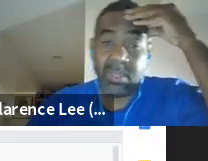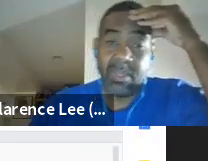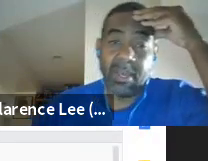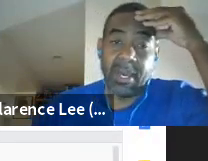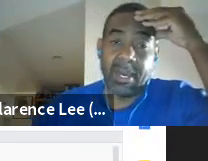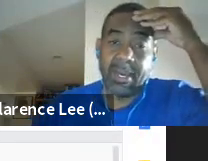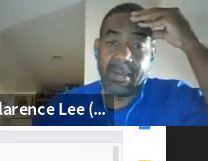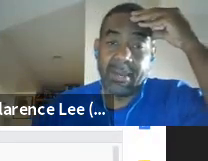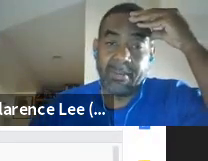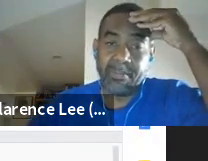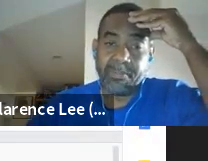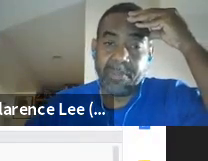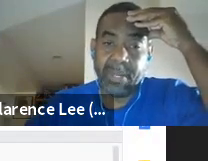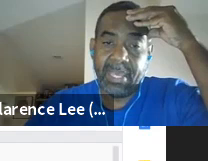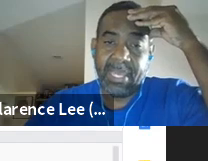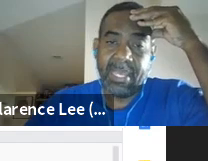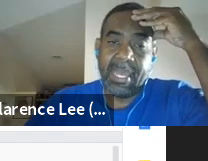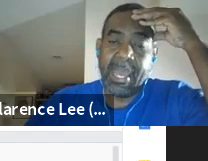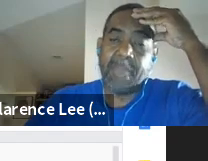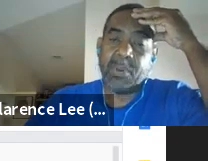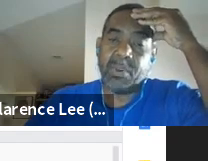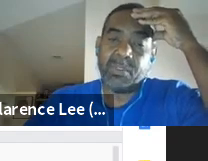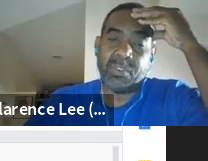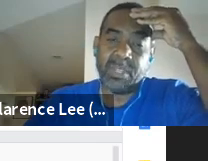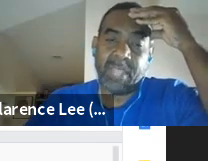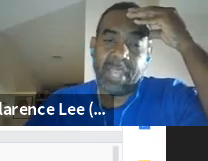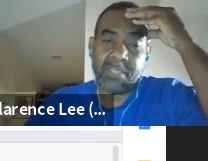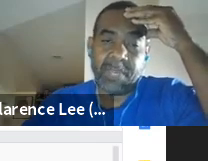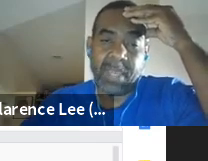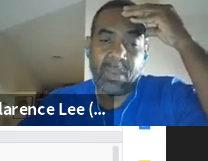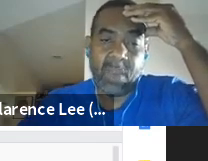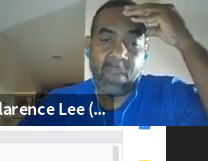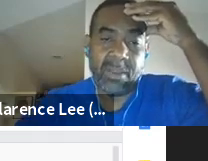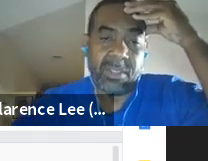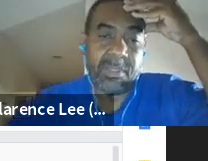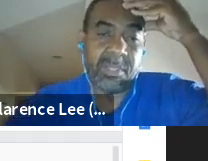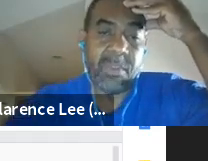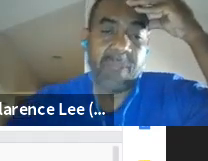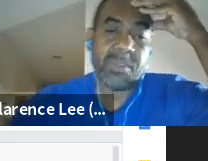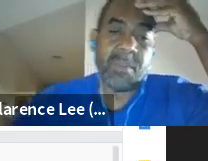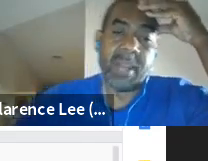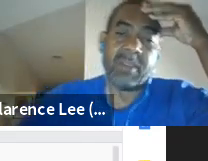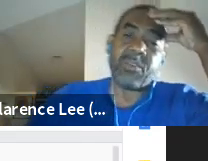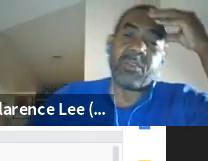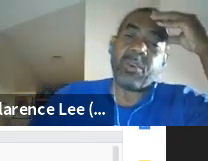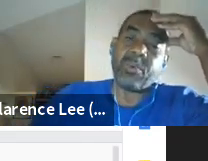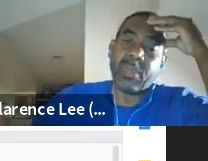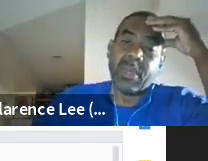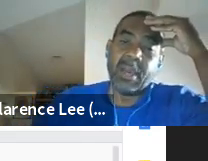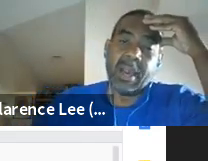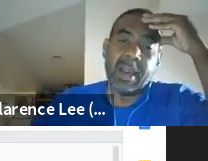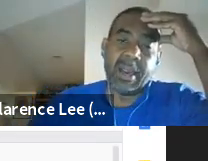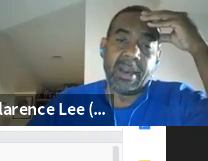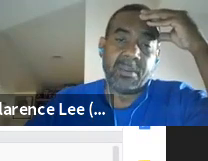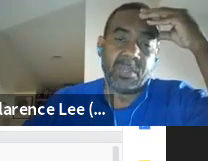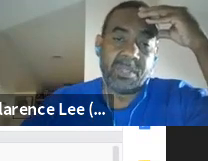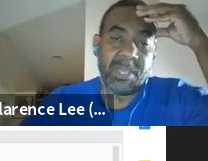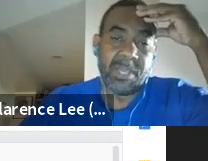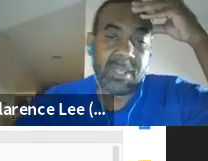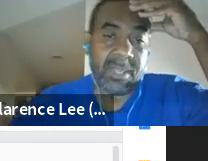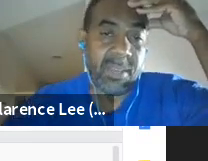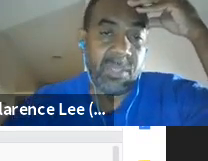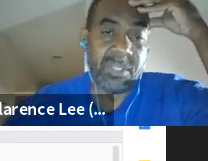continues. But in the neighborhood of Trinidad, it's been kind of quiet. I know it's been some problems on Mount Olivet Road with